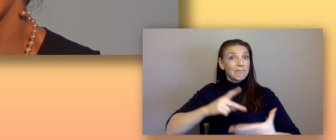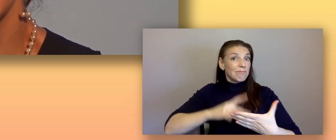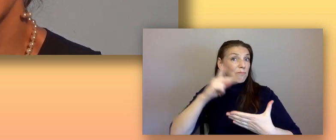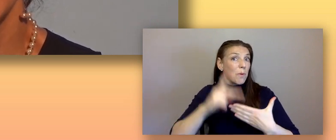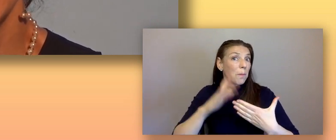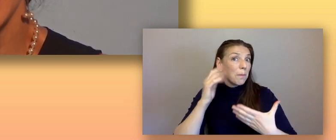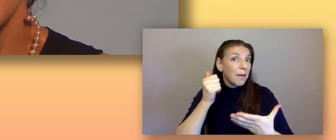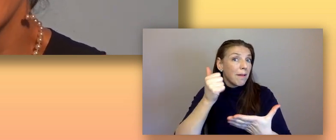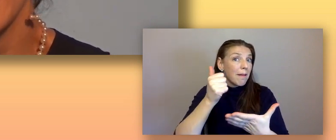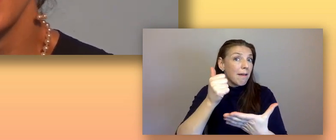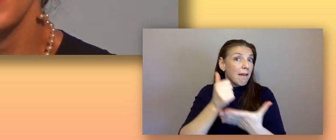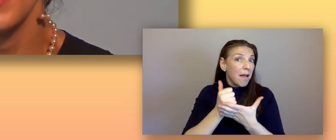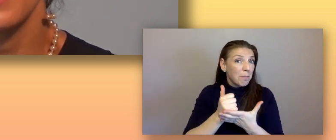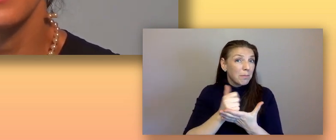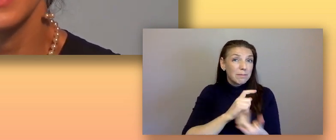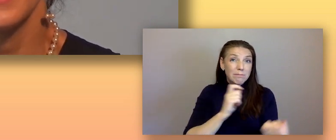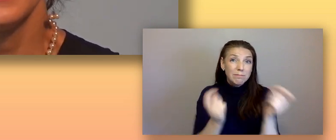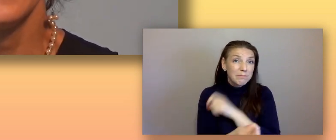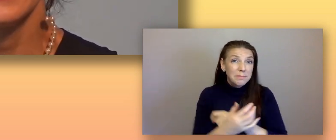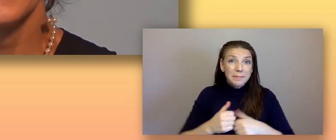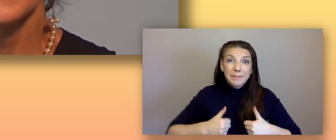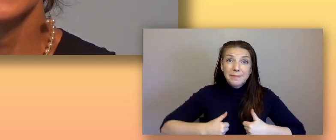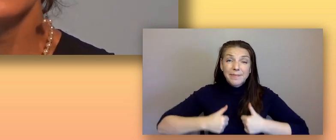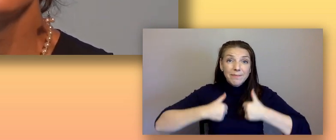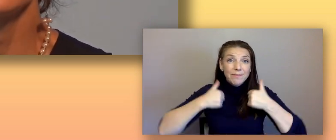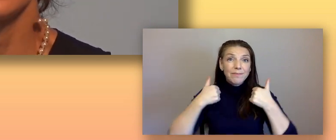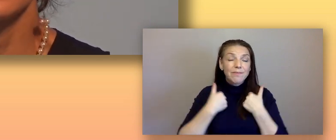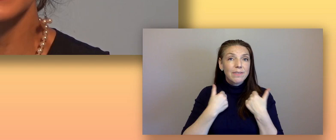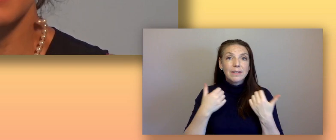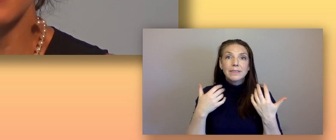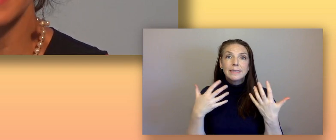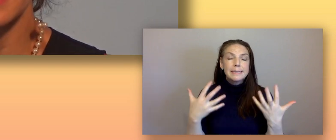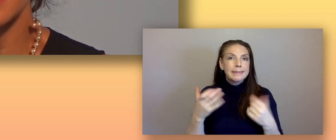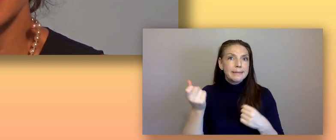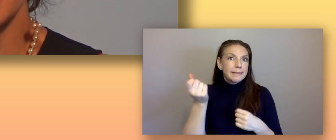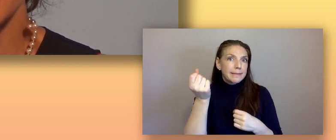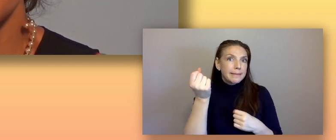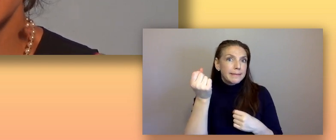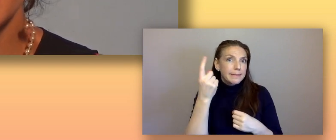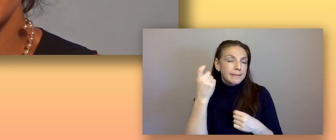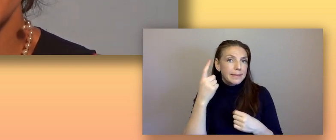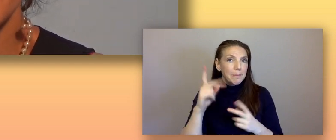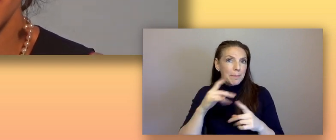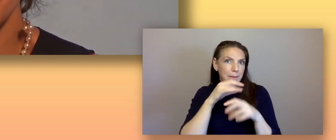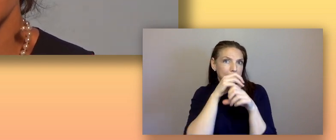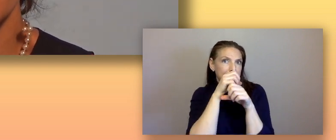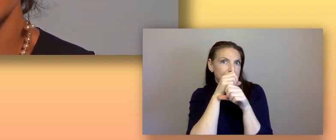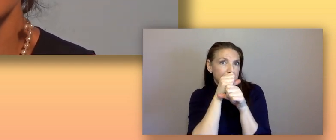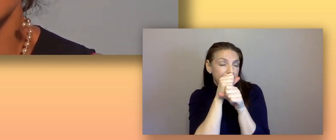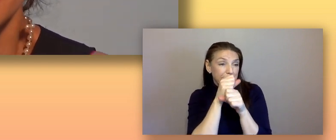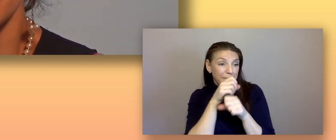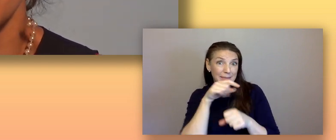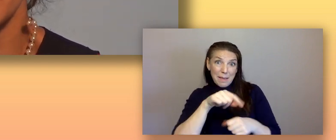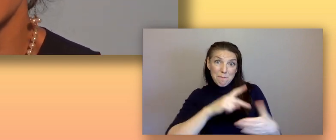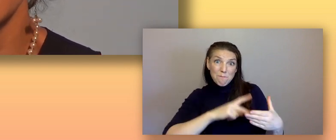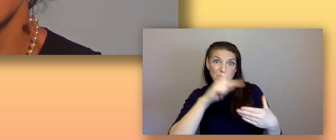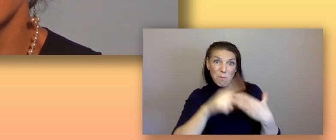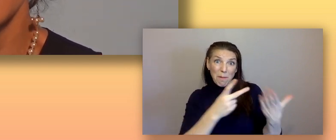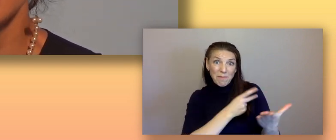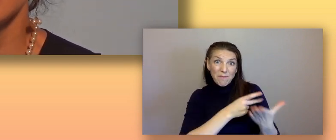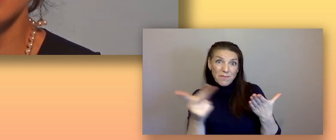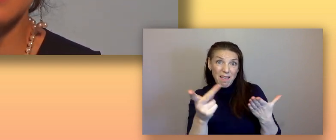help me, change my life. It was left unspoken, if this doesn't save her, nothing